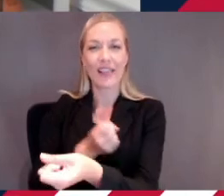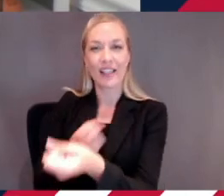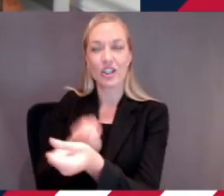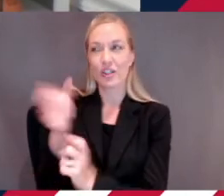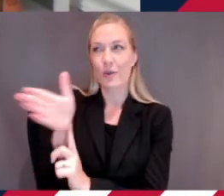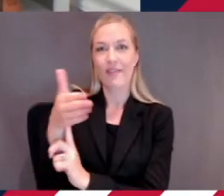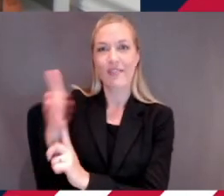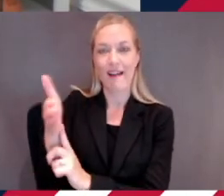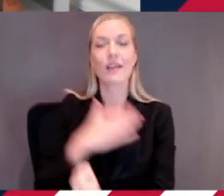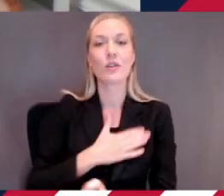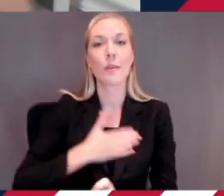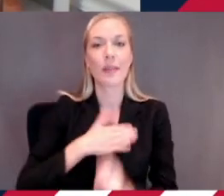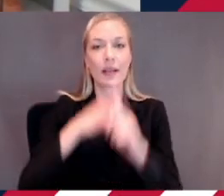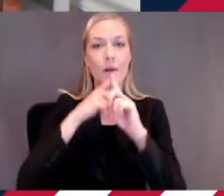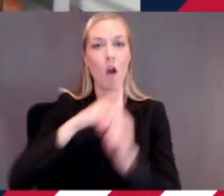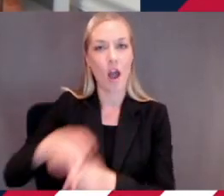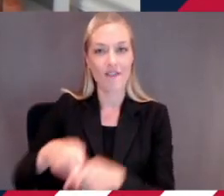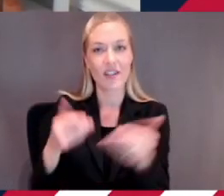Allegiance.